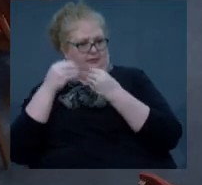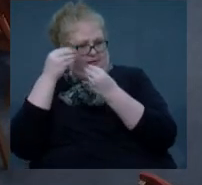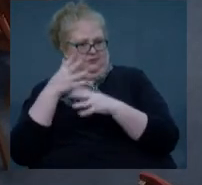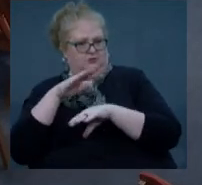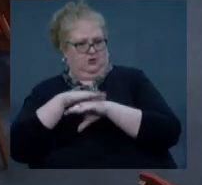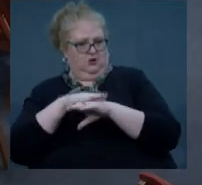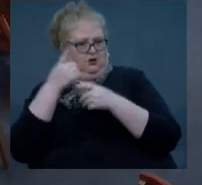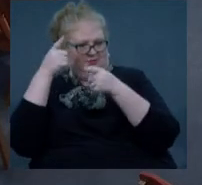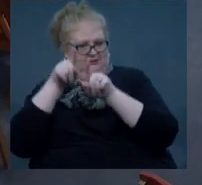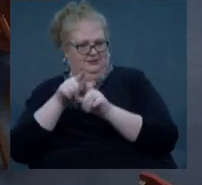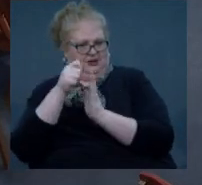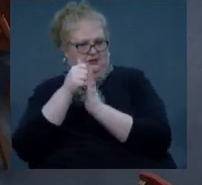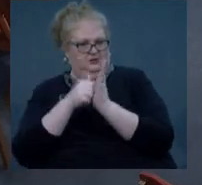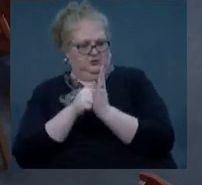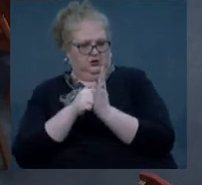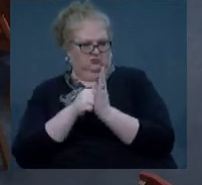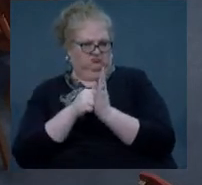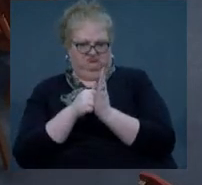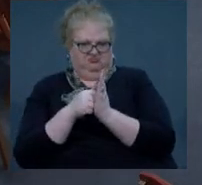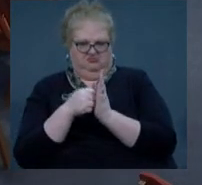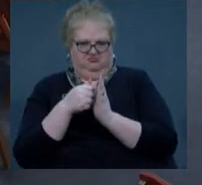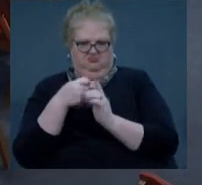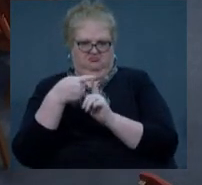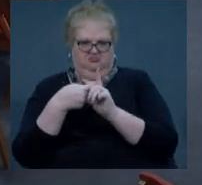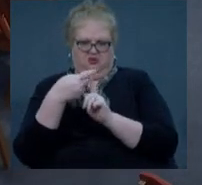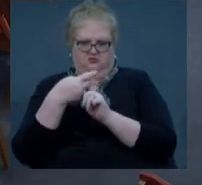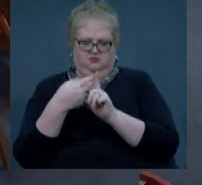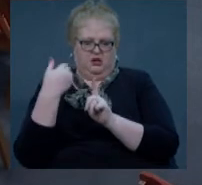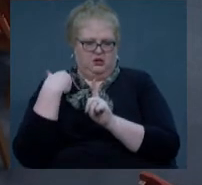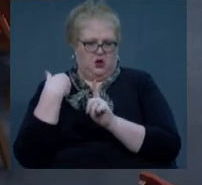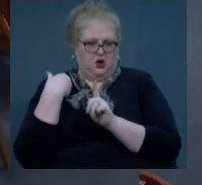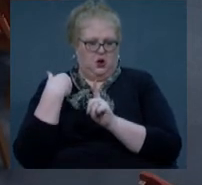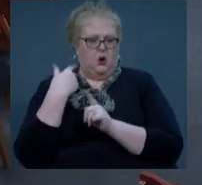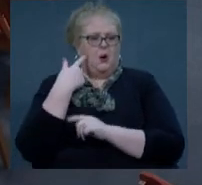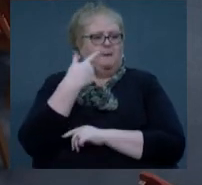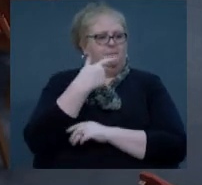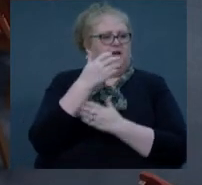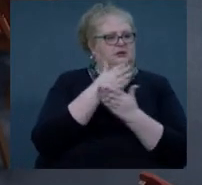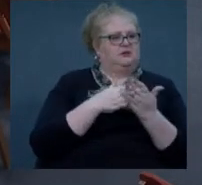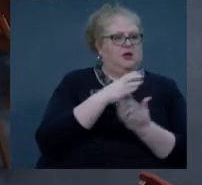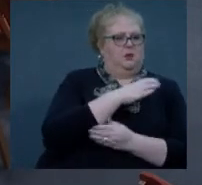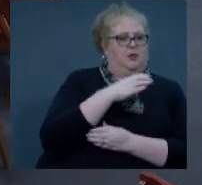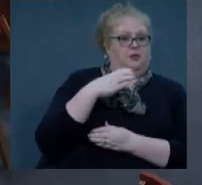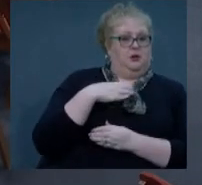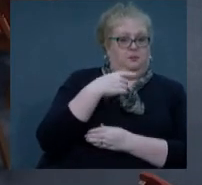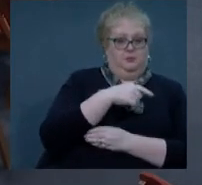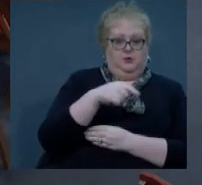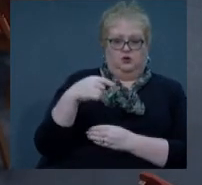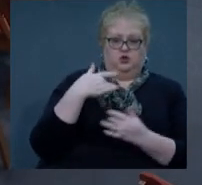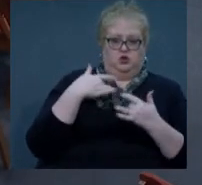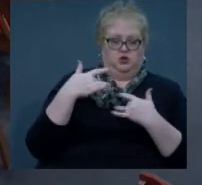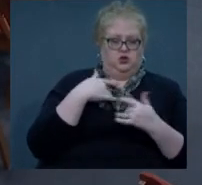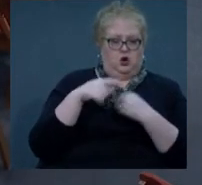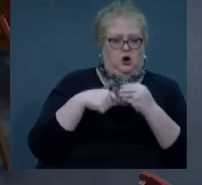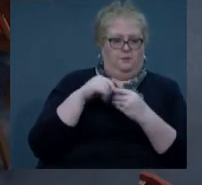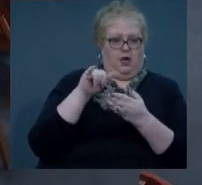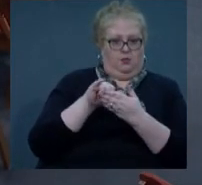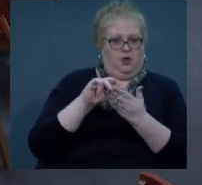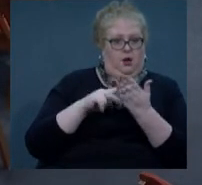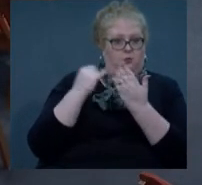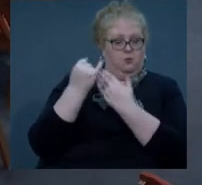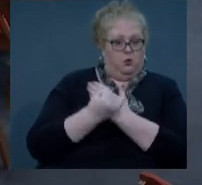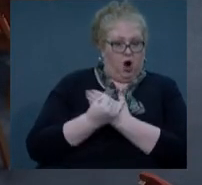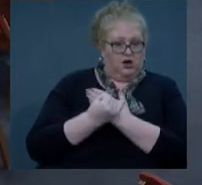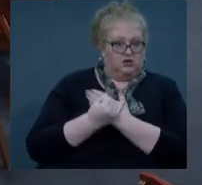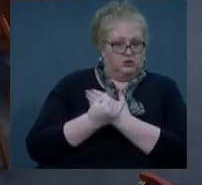a couple of months ago. And because some of the commissioners had concerns about the project